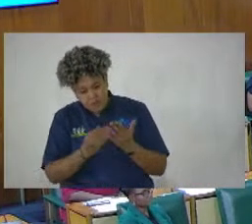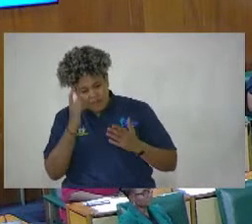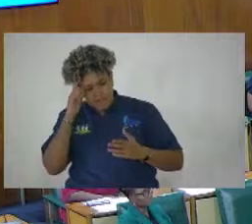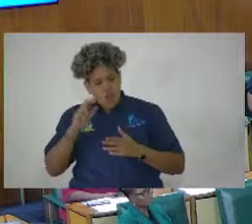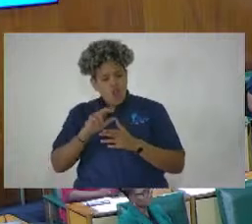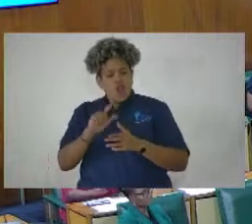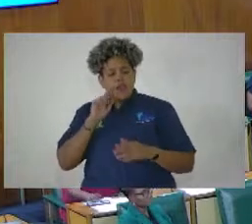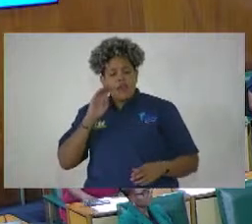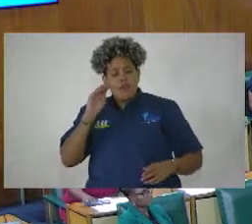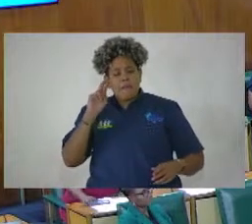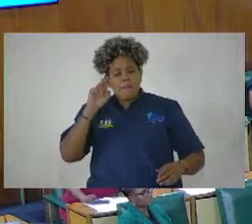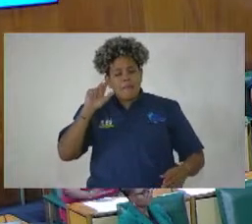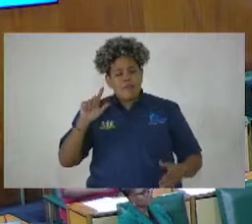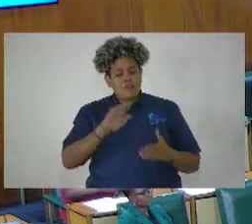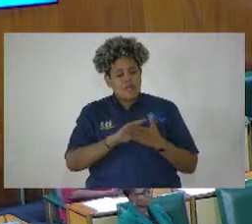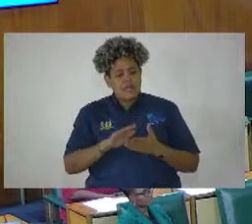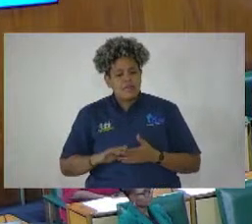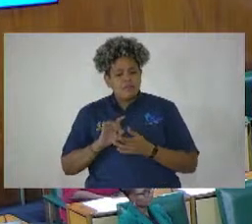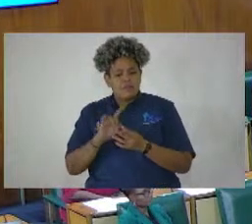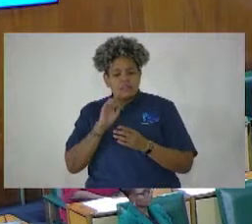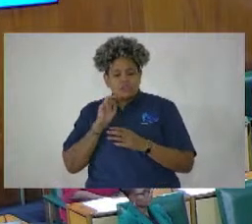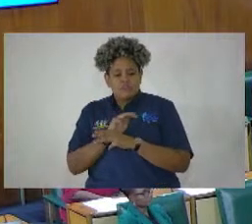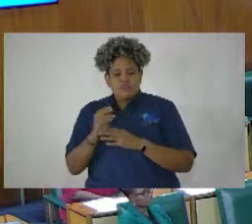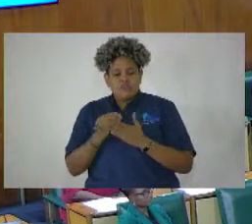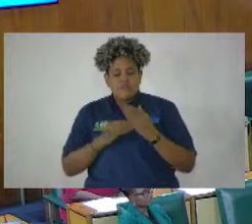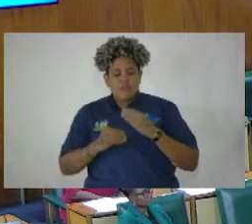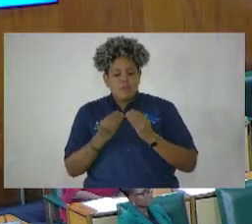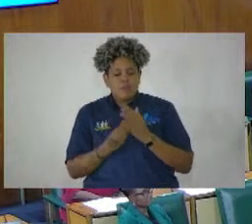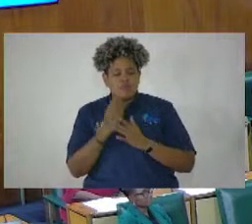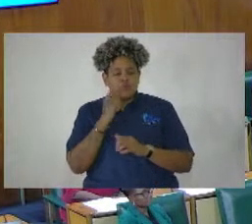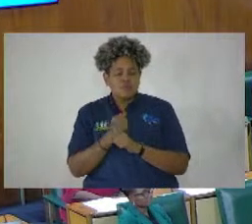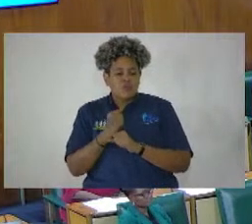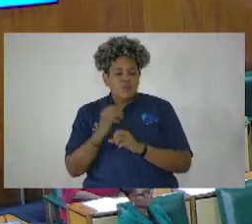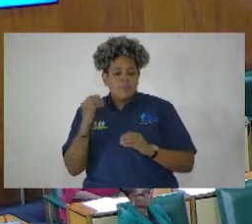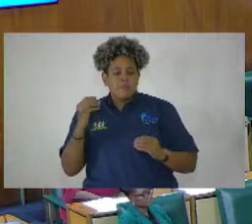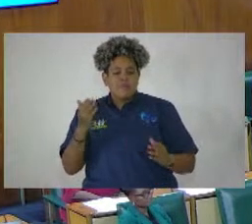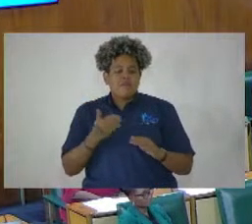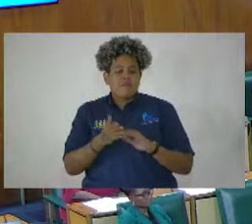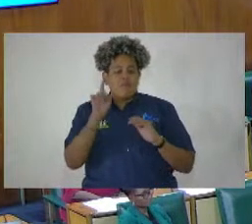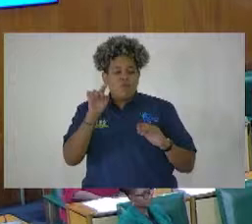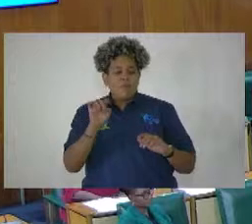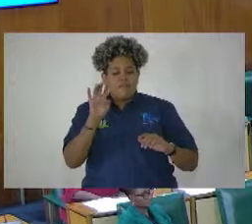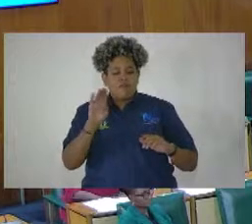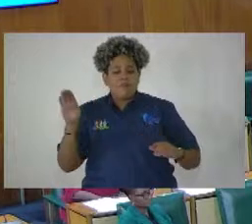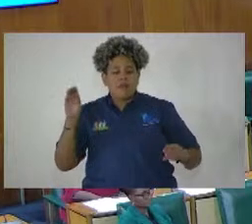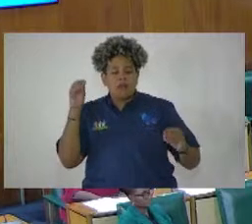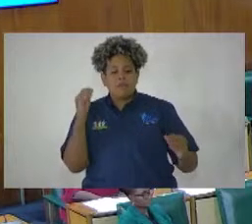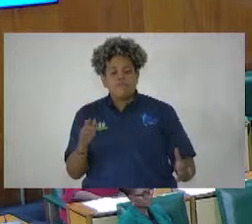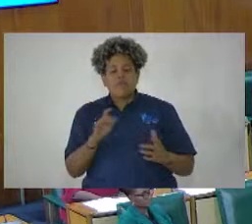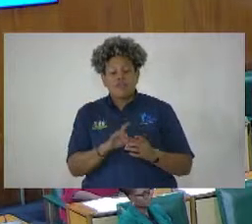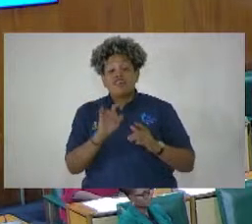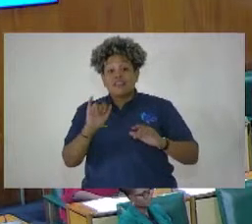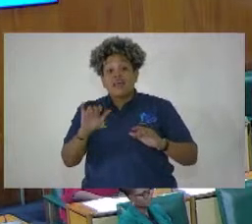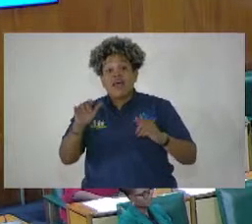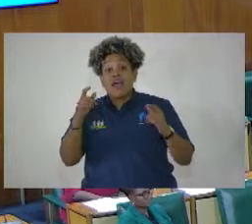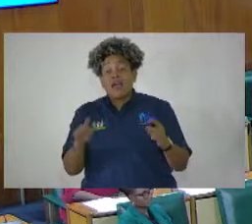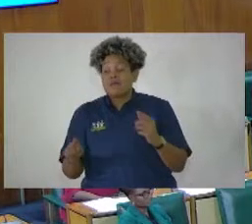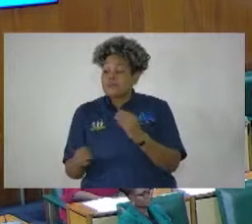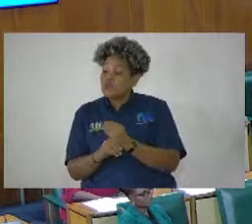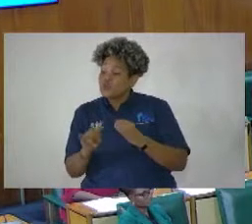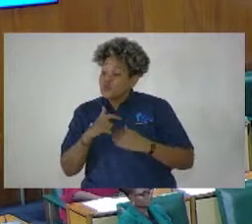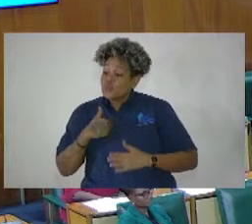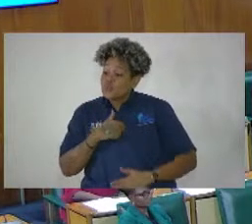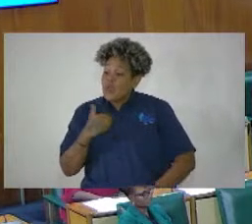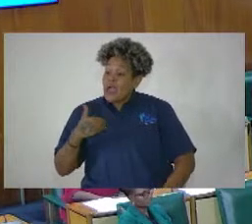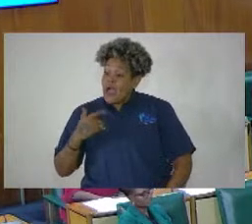Hurricane Beryl cleanup in the Ministry of Economic Growth and Job Creation, over 1.4 billion of that, Mr. Speaker. And we